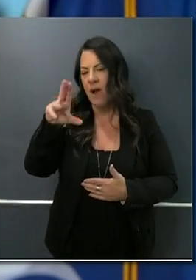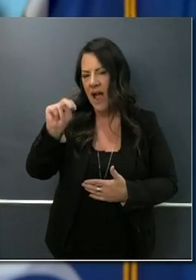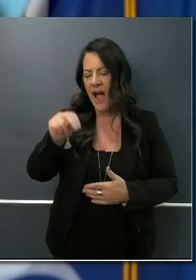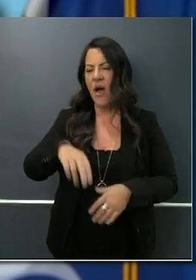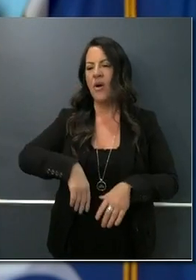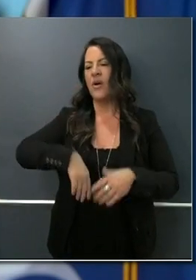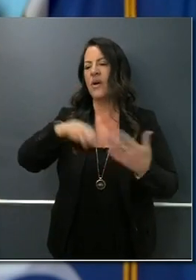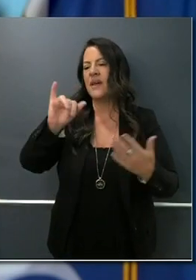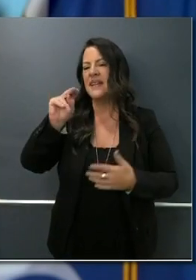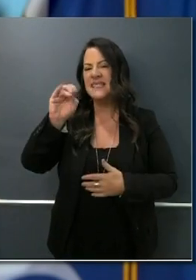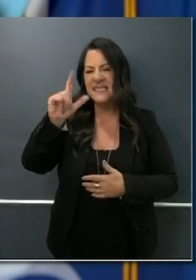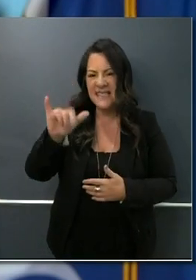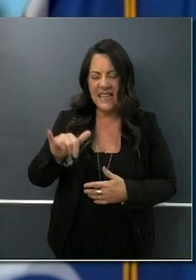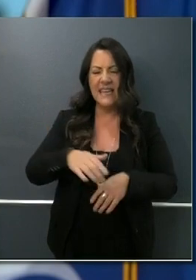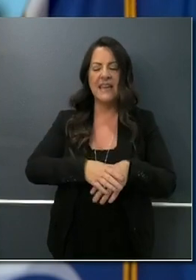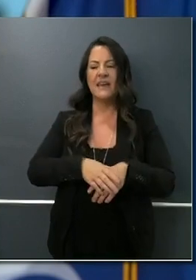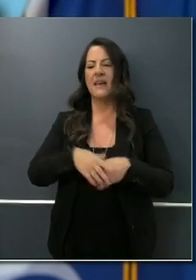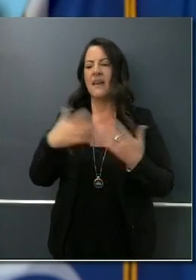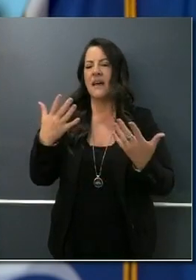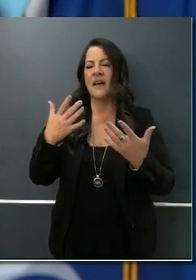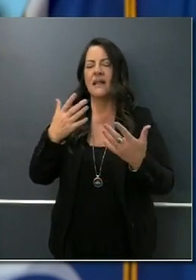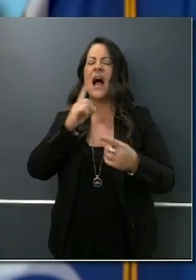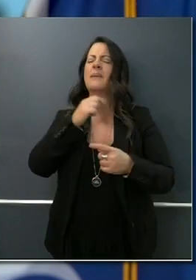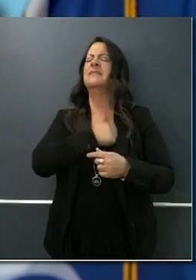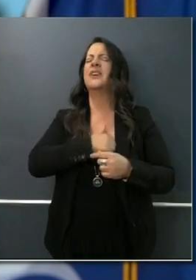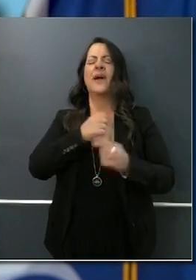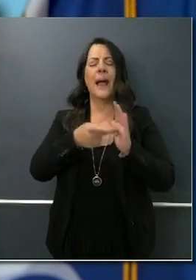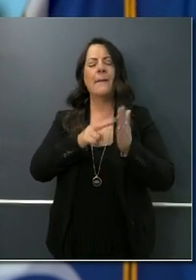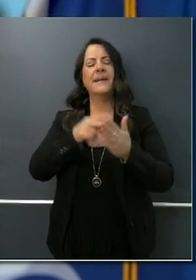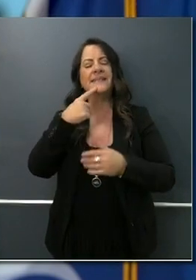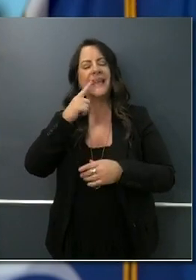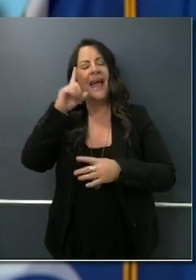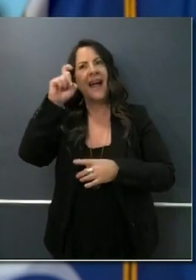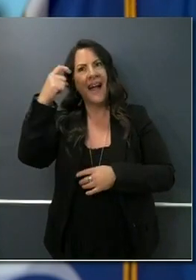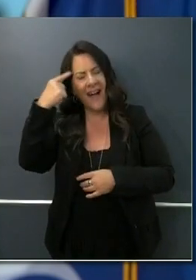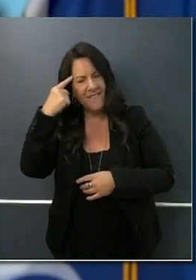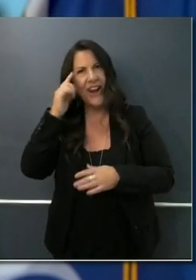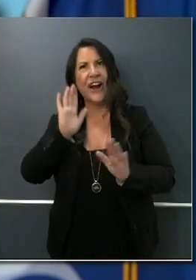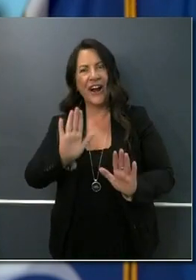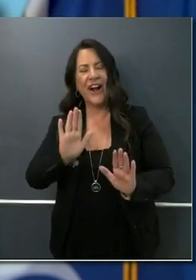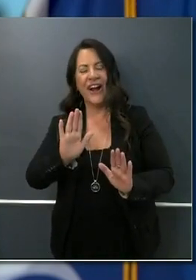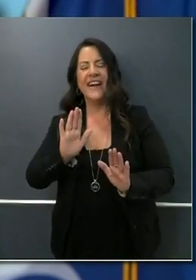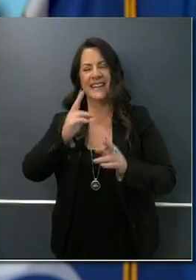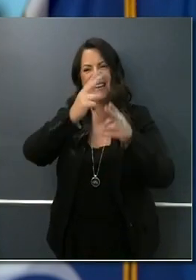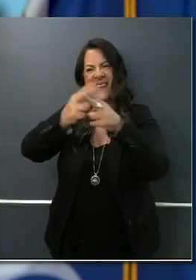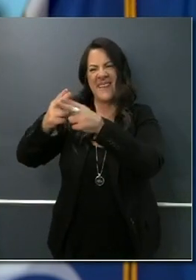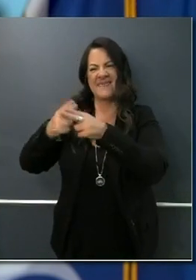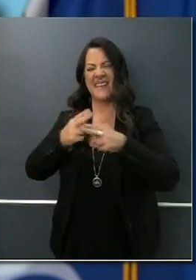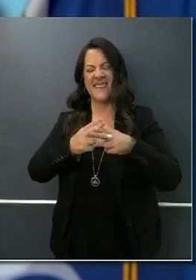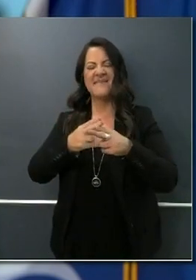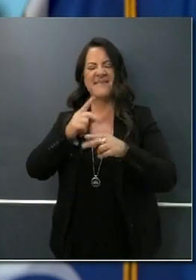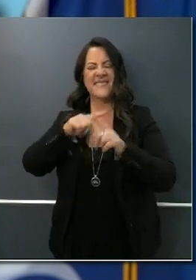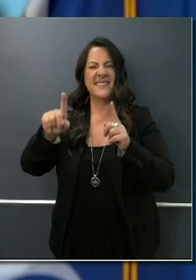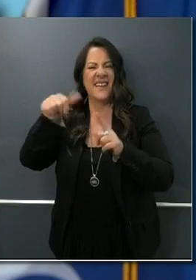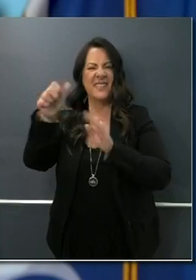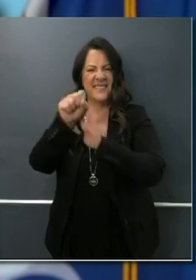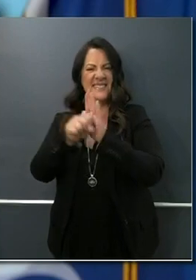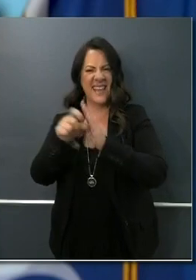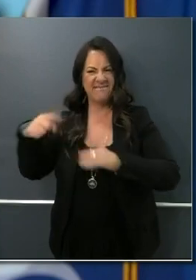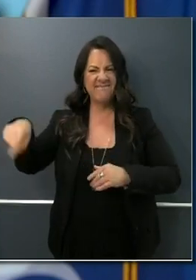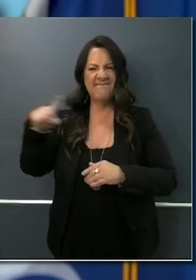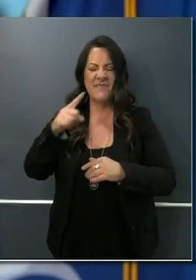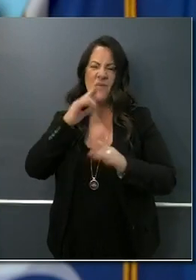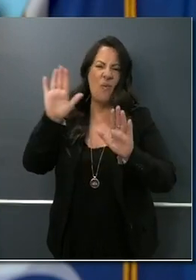to Mayor Sisolak, and to Mayor Polis, or rather Governors Polis, Sisolak, Inslee, and Brown for their